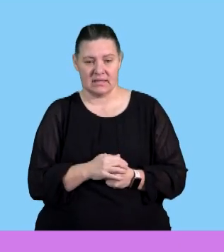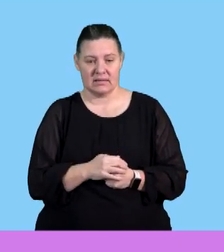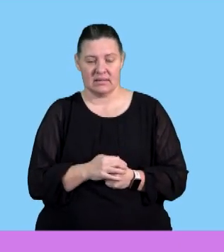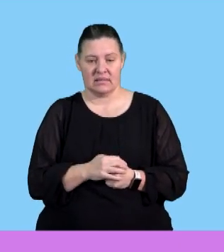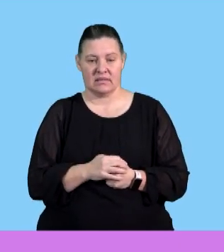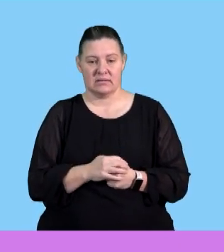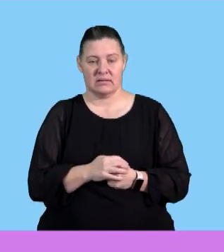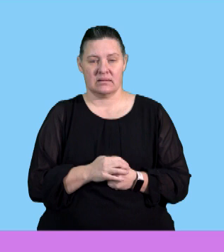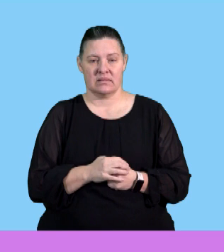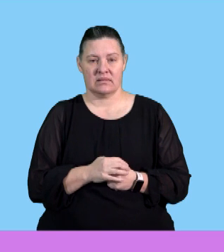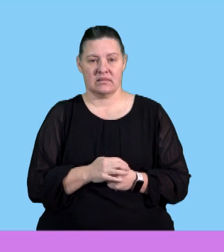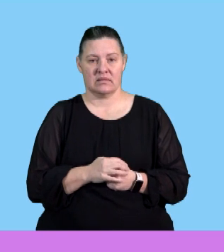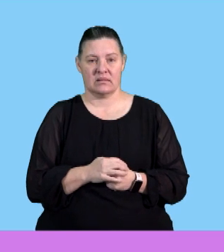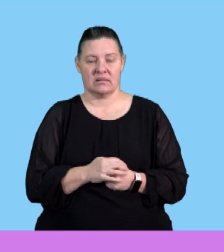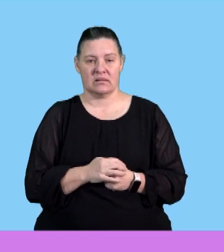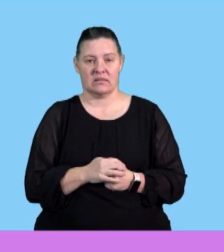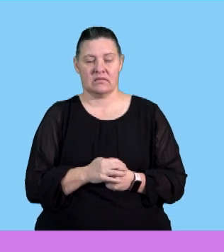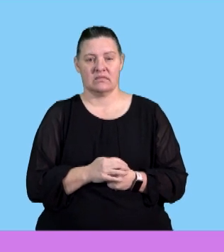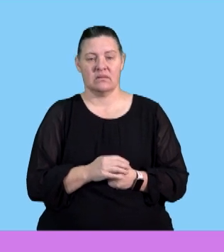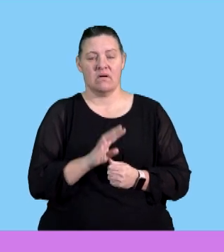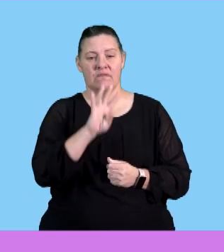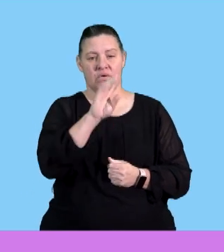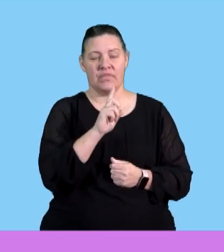say, let's write here,